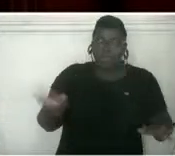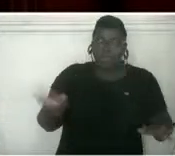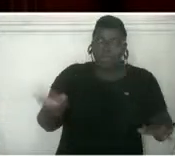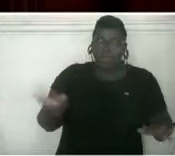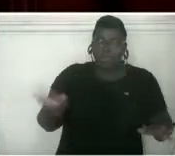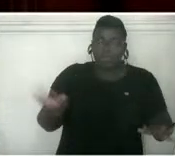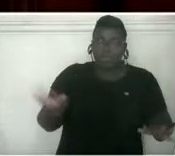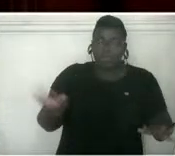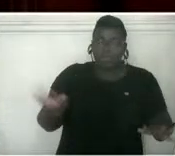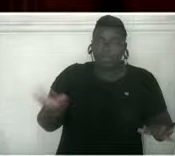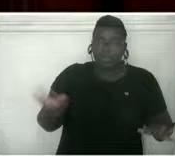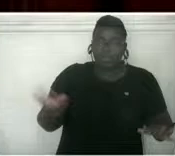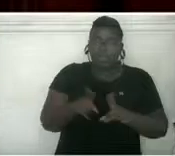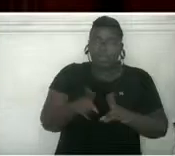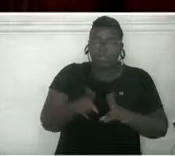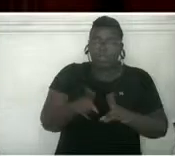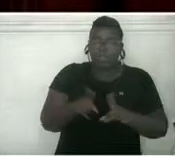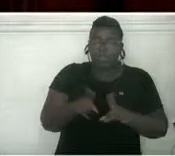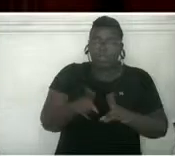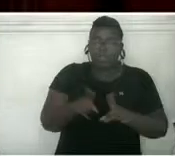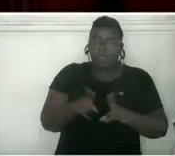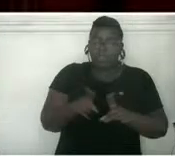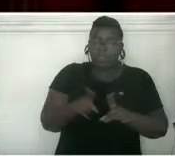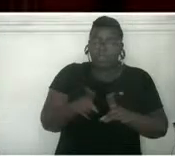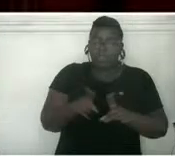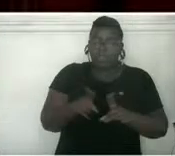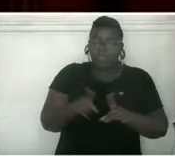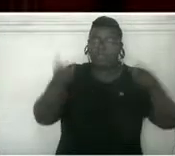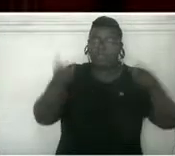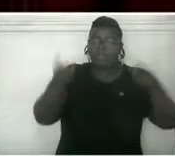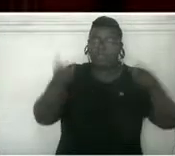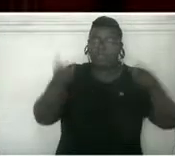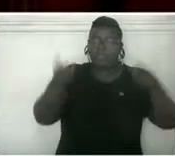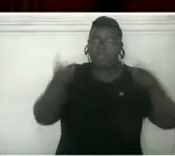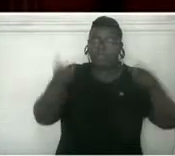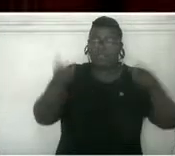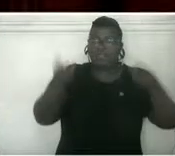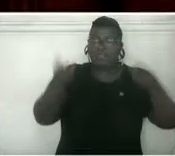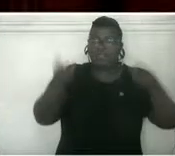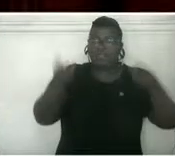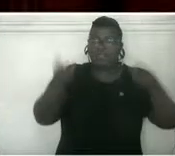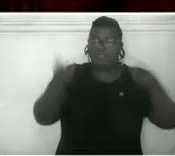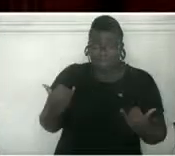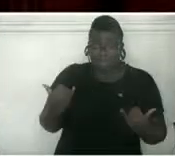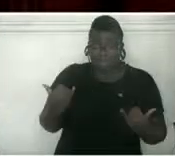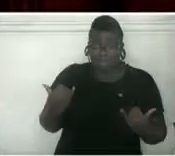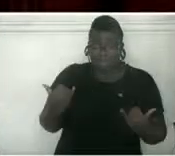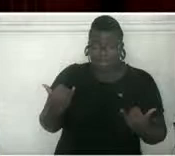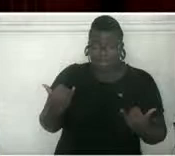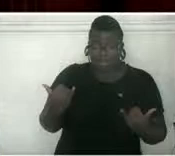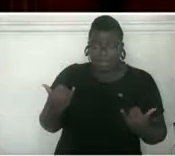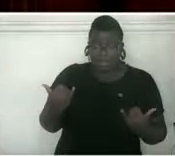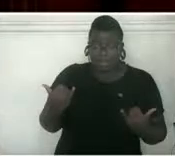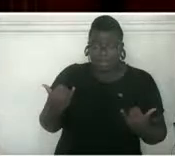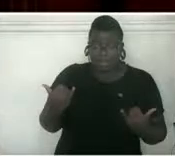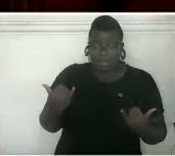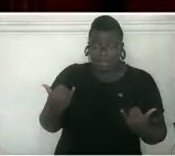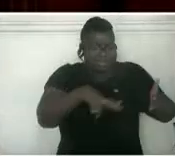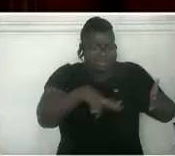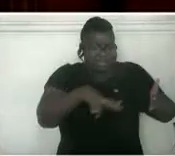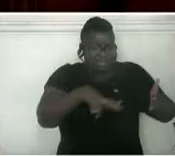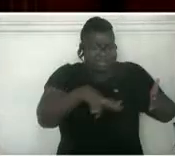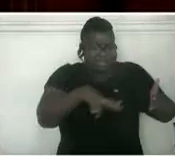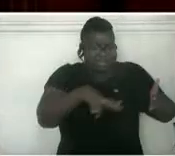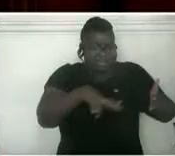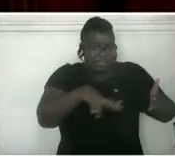those already discouraged from seeking employment. These are not mere statistics, but a reflection of